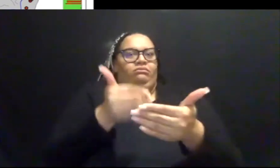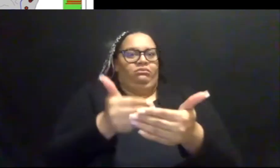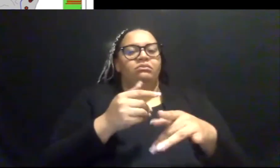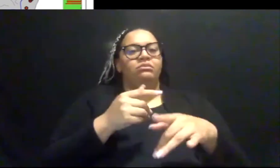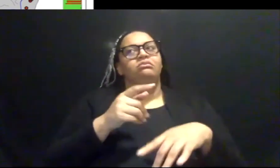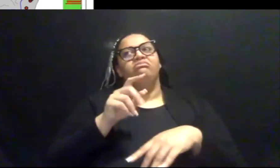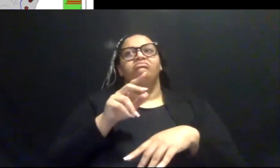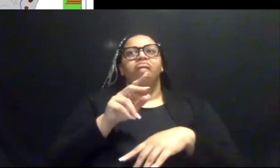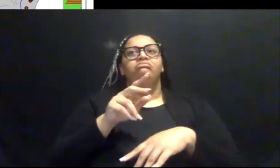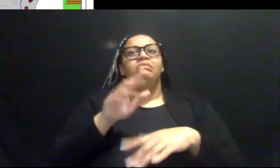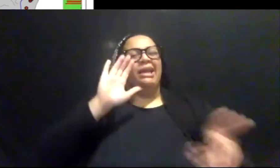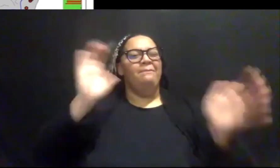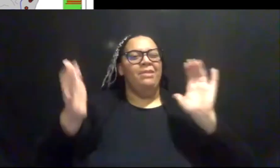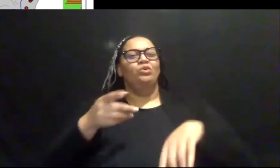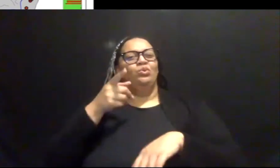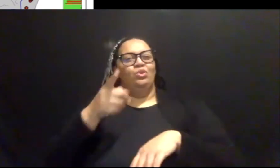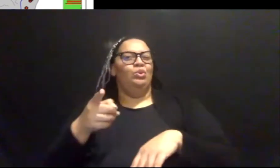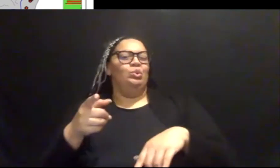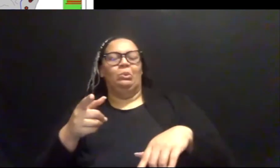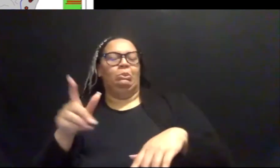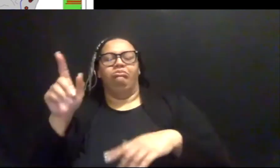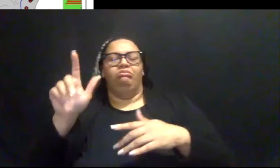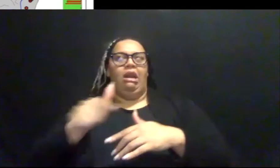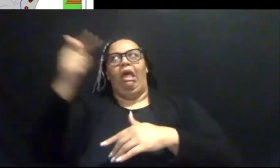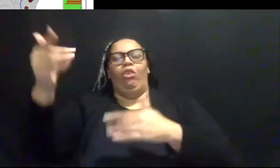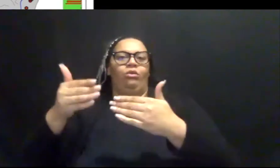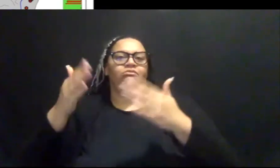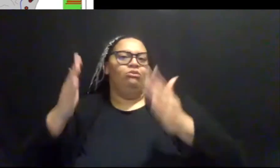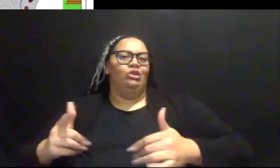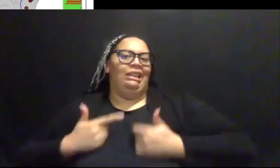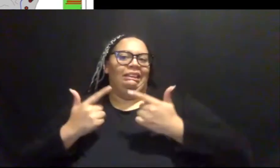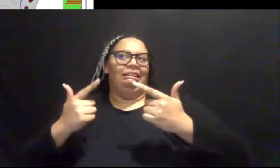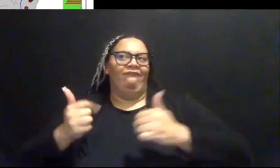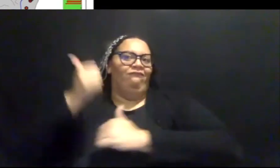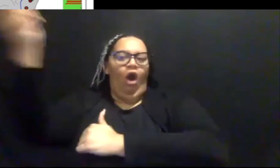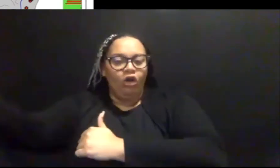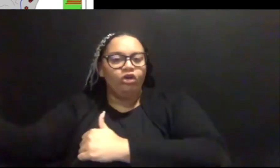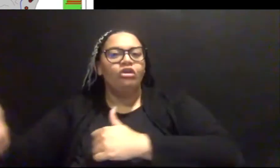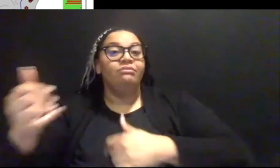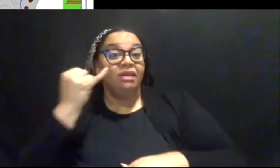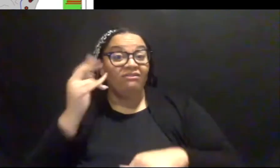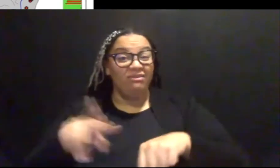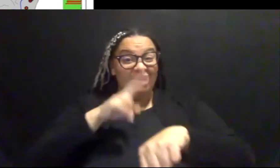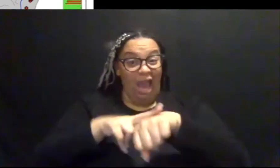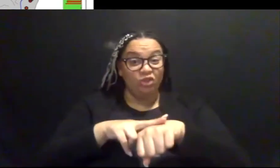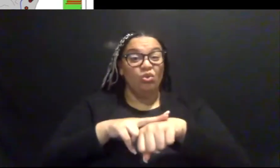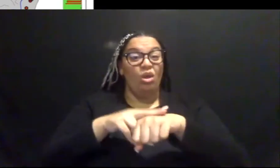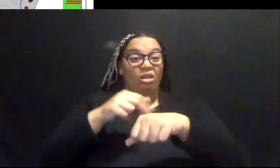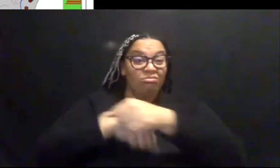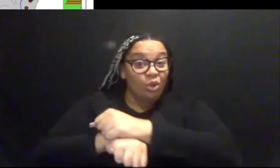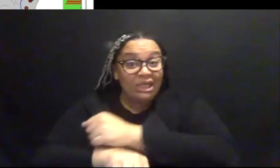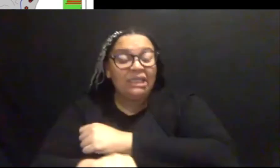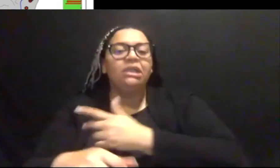know, Idaho, right? You might, if you're a naturally breeding population of animals, you're going to be more